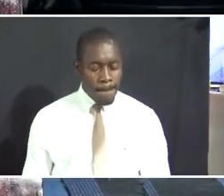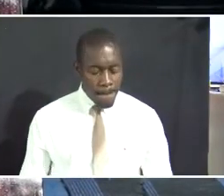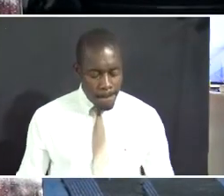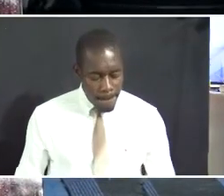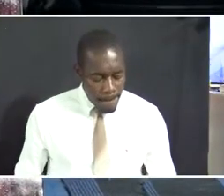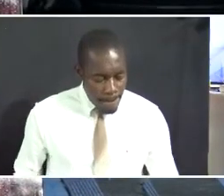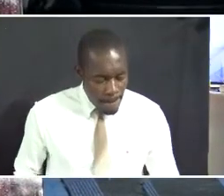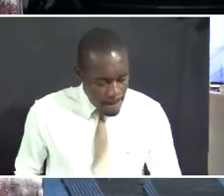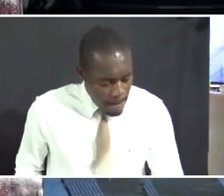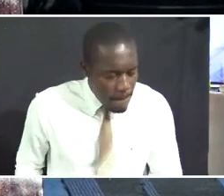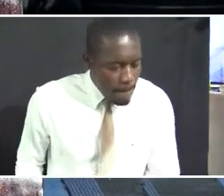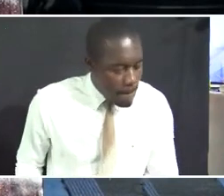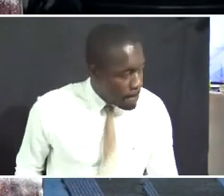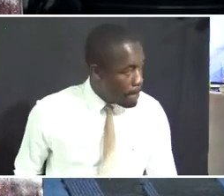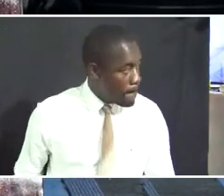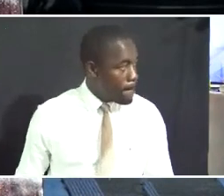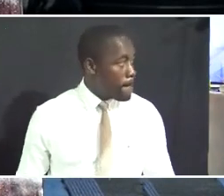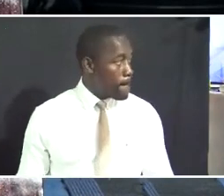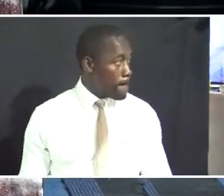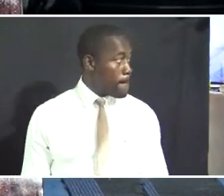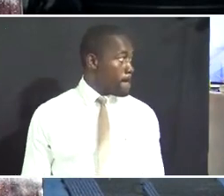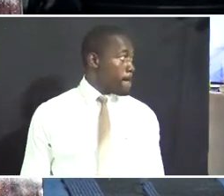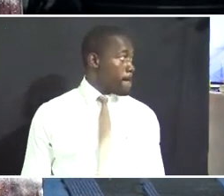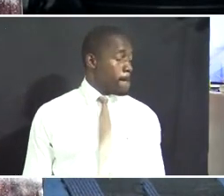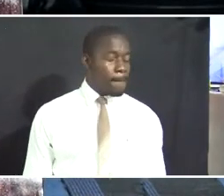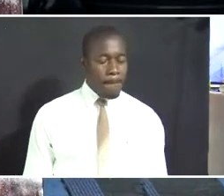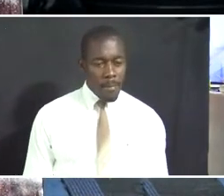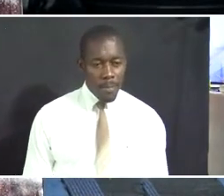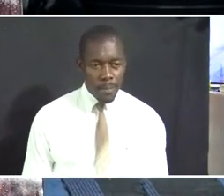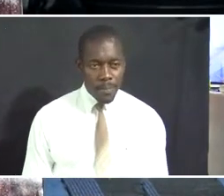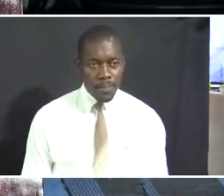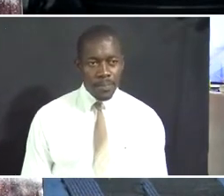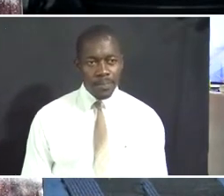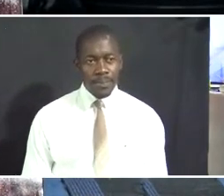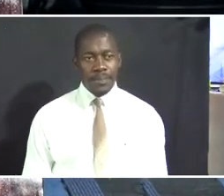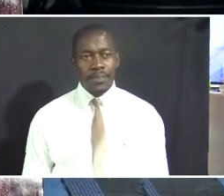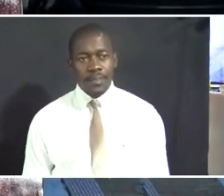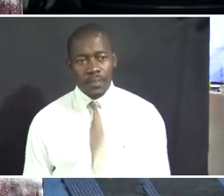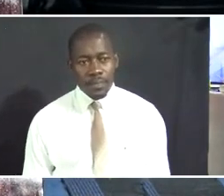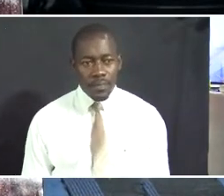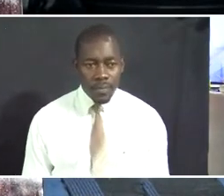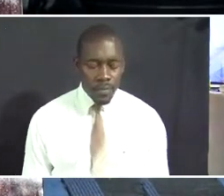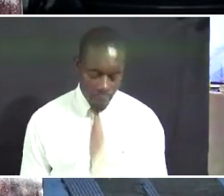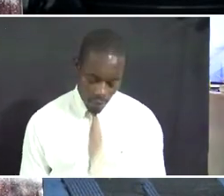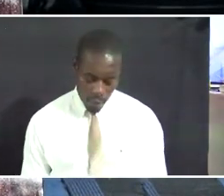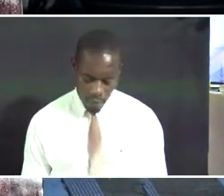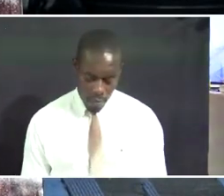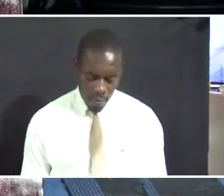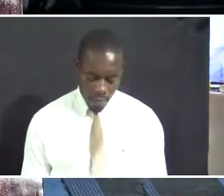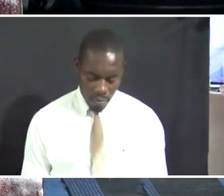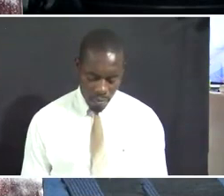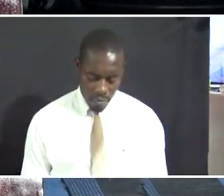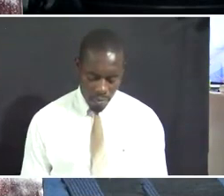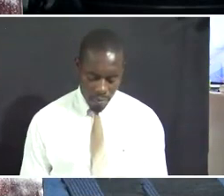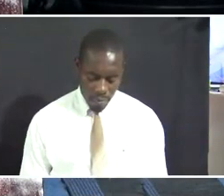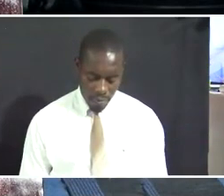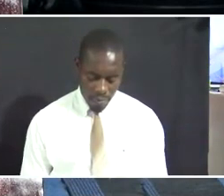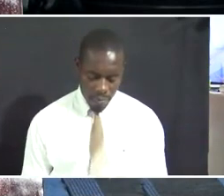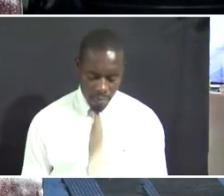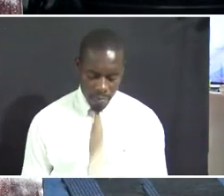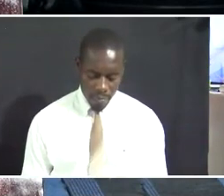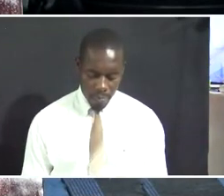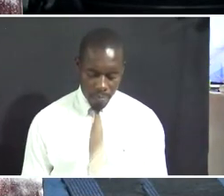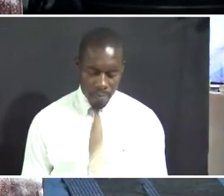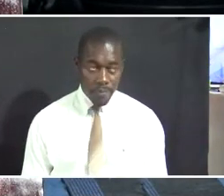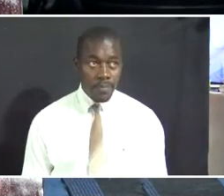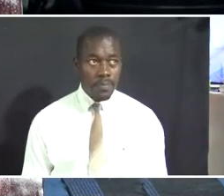of themselves, lovers of money, boasters, proud, blasphemers, disobedient to